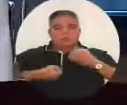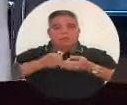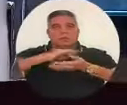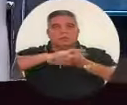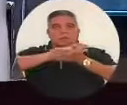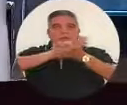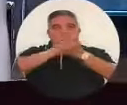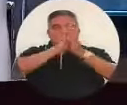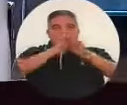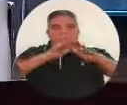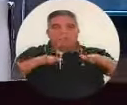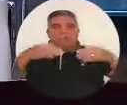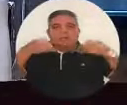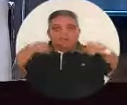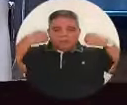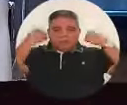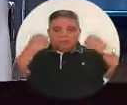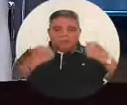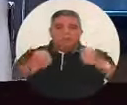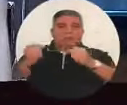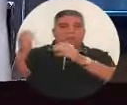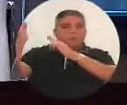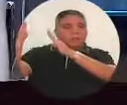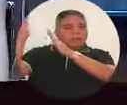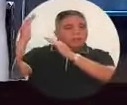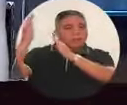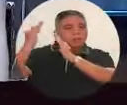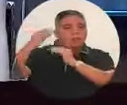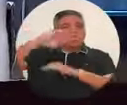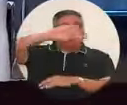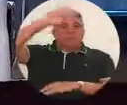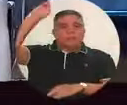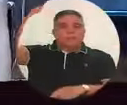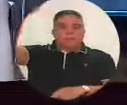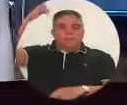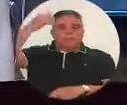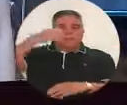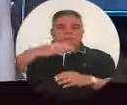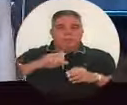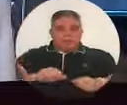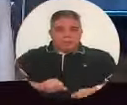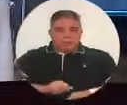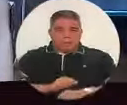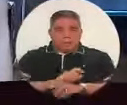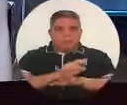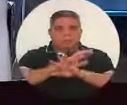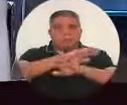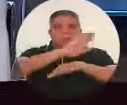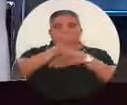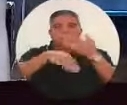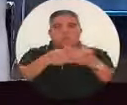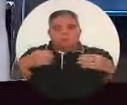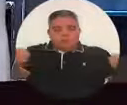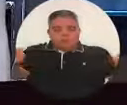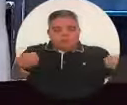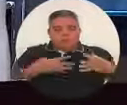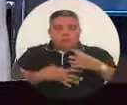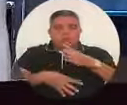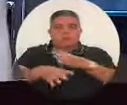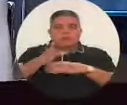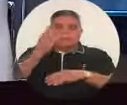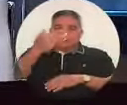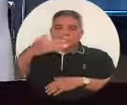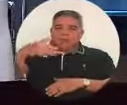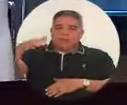slain. Joy and peace, strength and hope, grace that blows